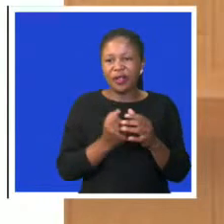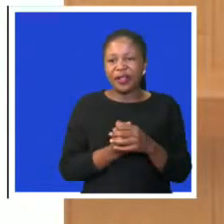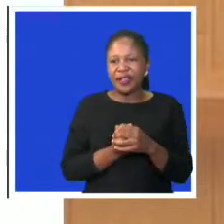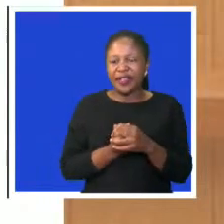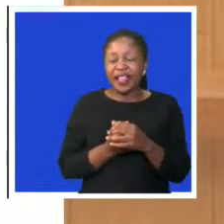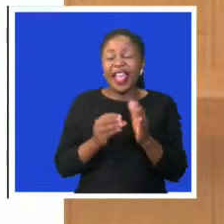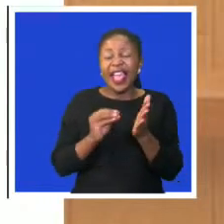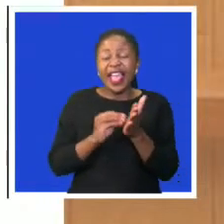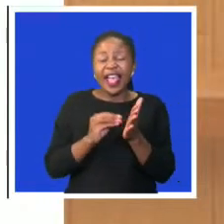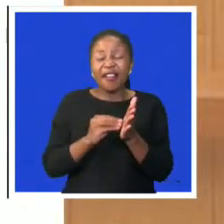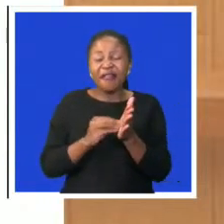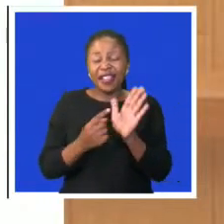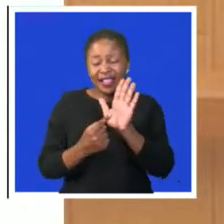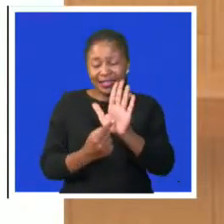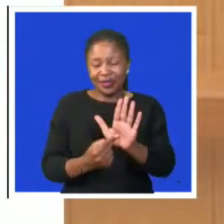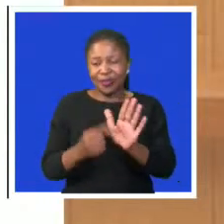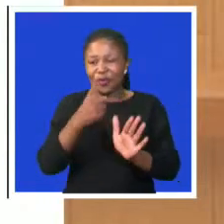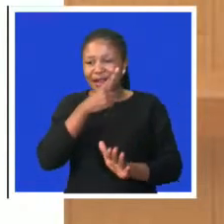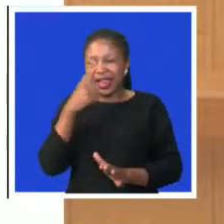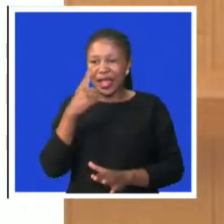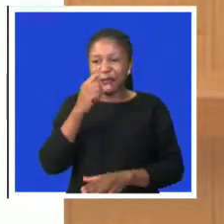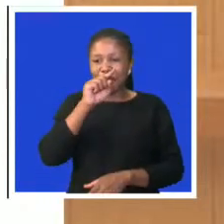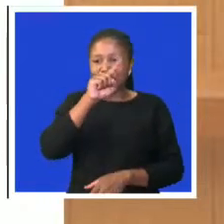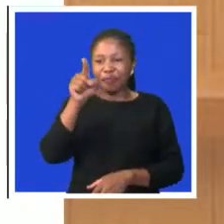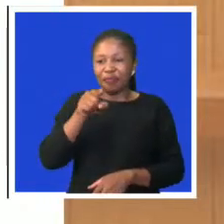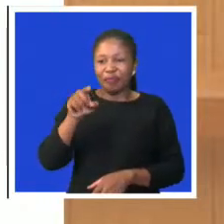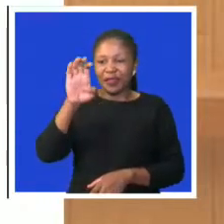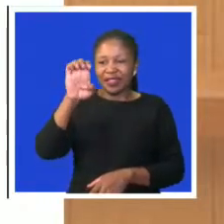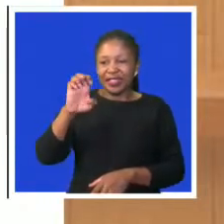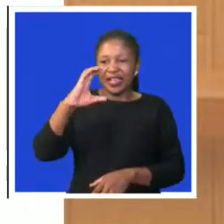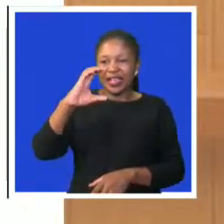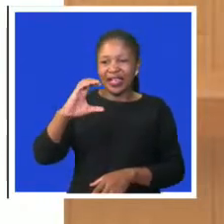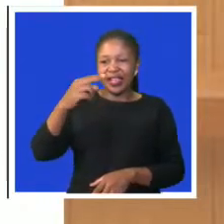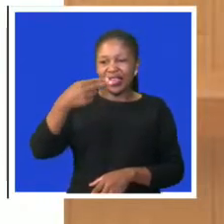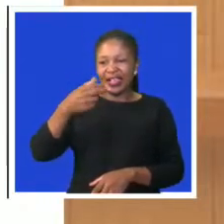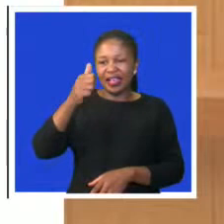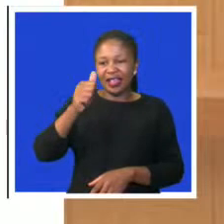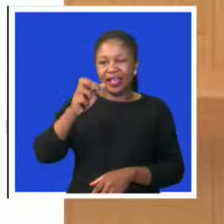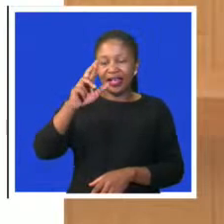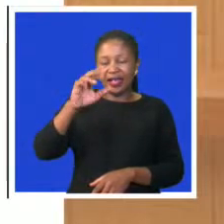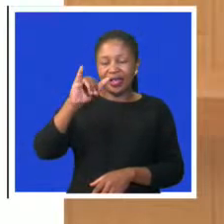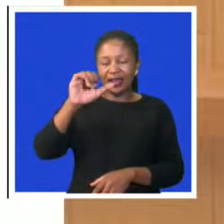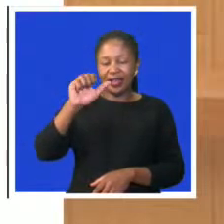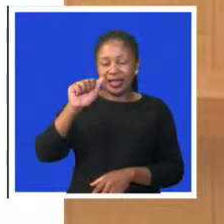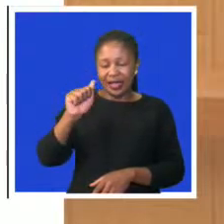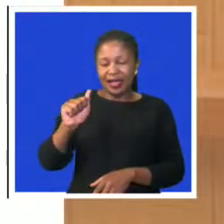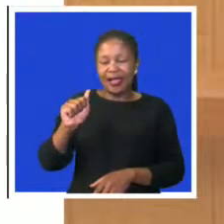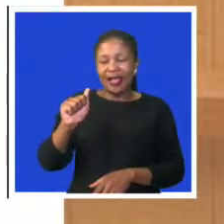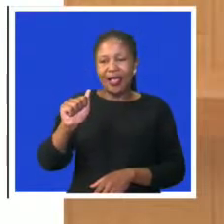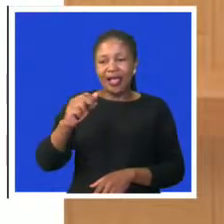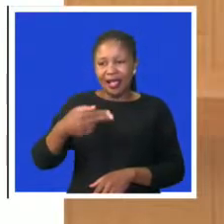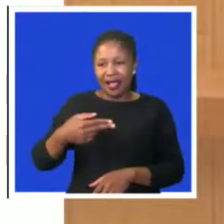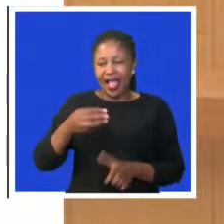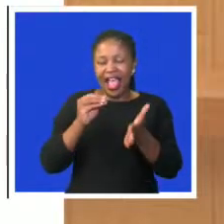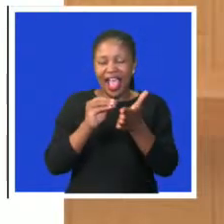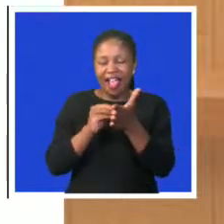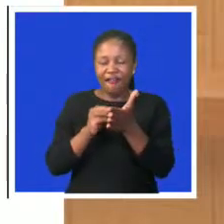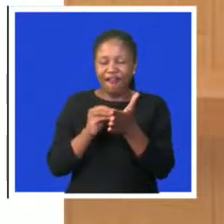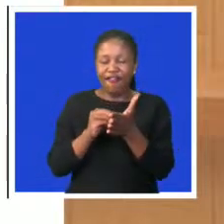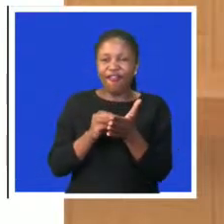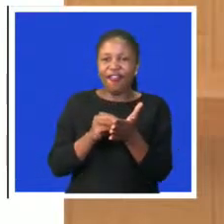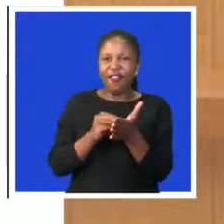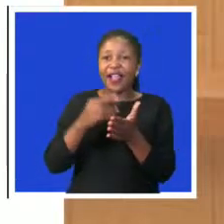chapter 1 verse 8 to 9. Again, dear Lena, take note that we are going to explore this as we go